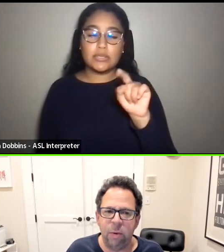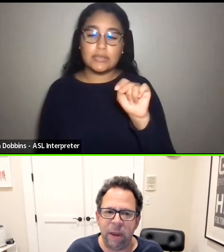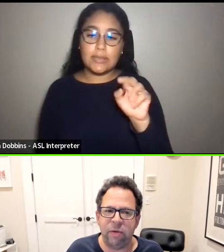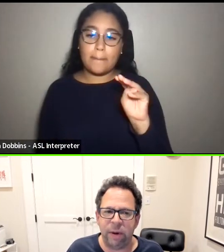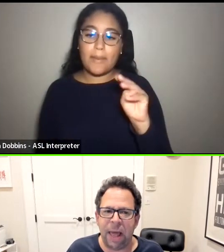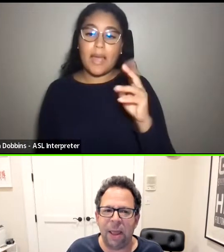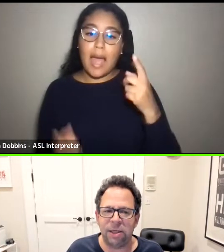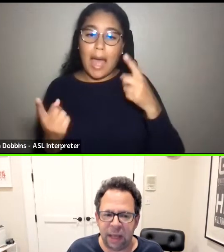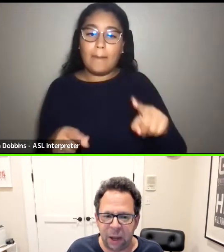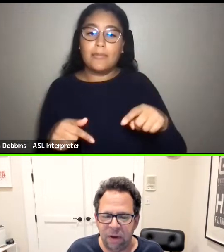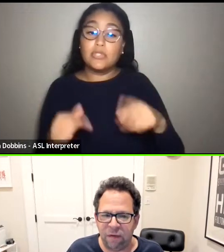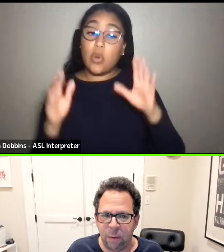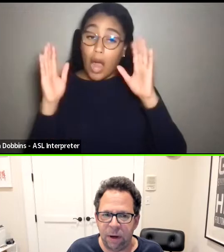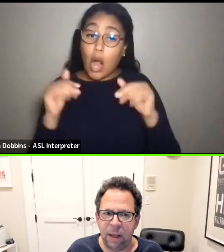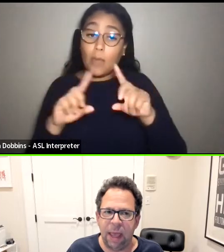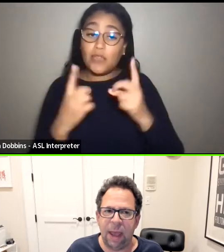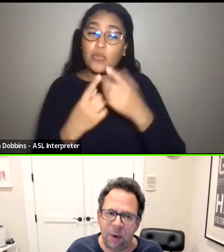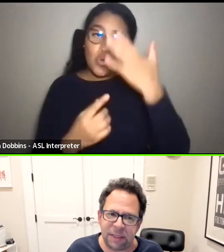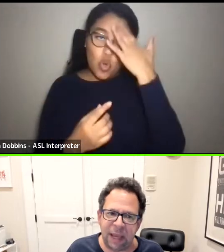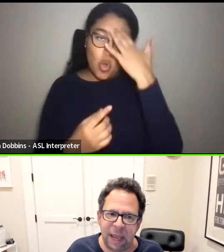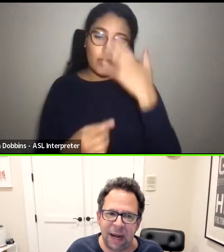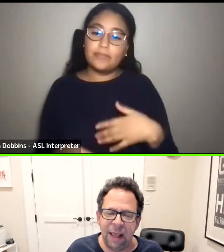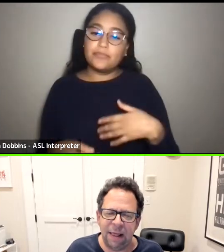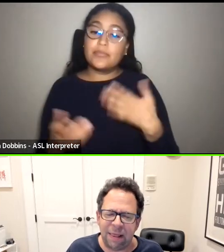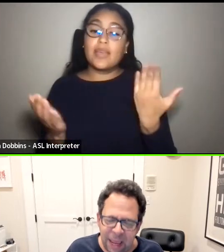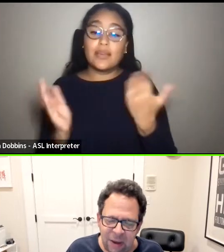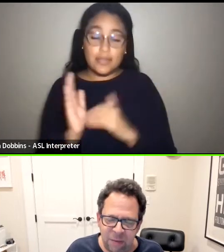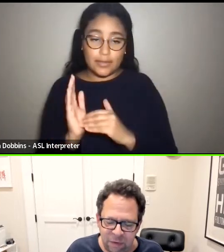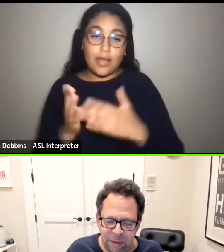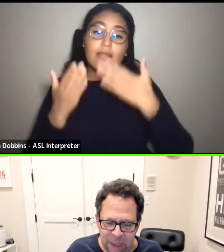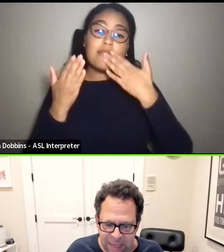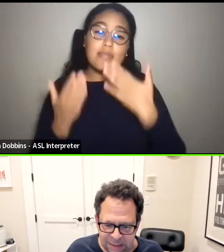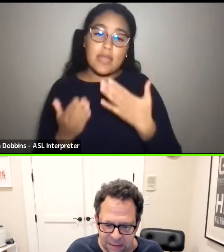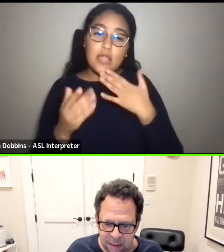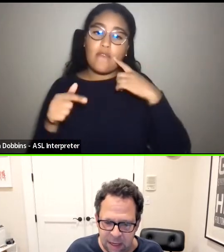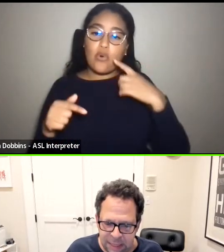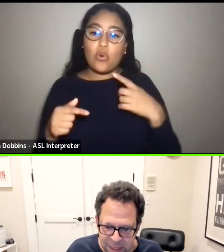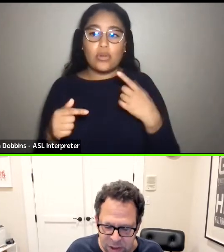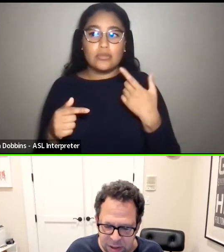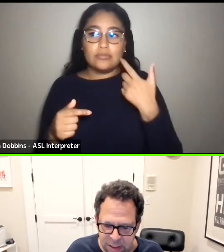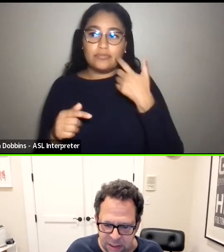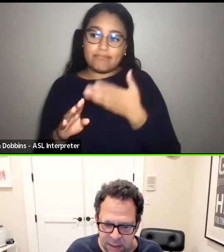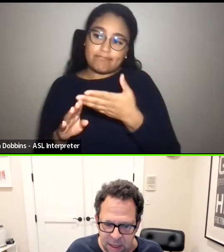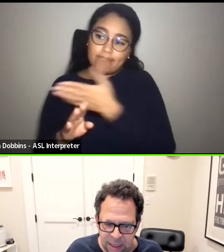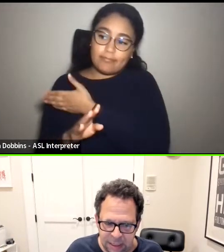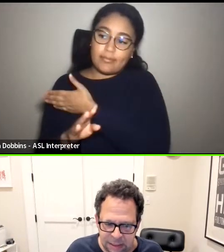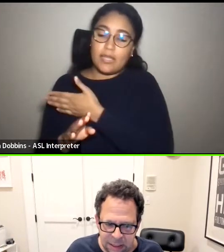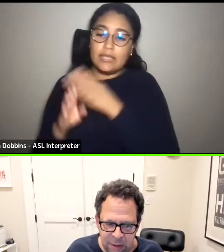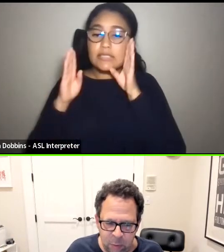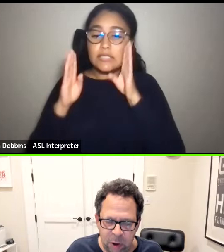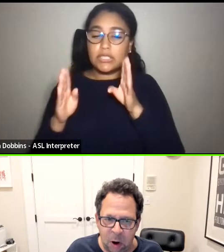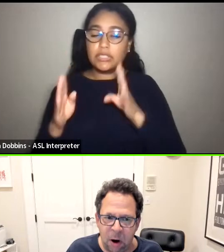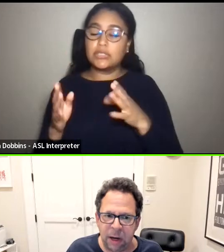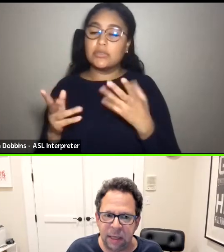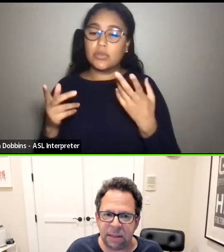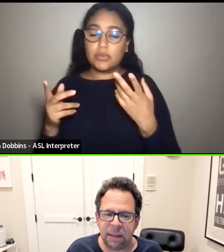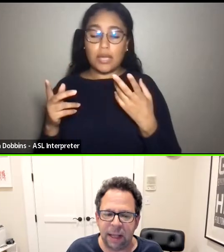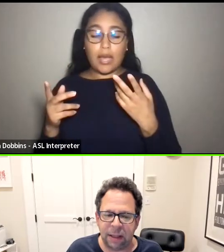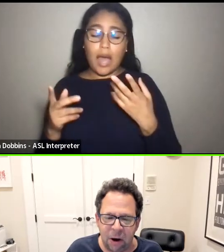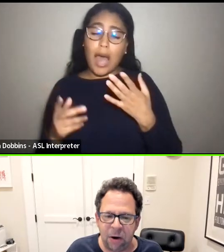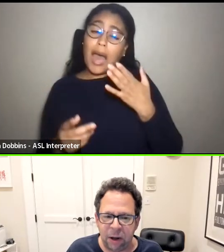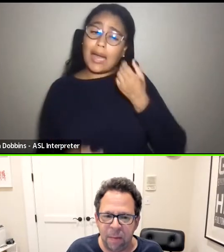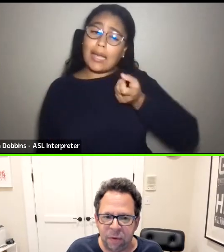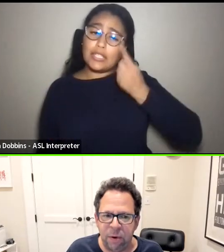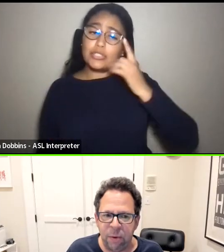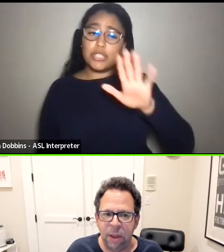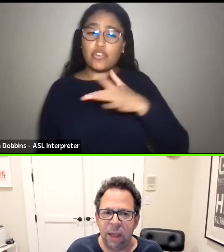district will be able to acknowledge that going forward. And once again, thank you for the past attention to this. Can see where your heart is. Let